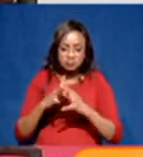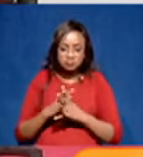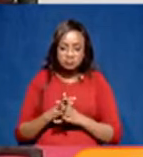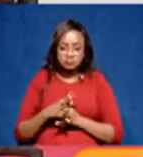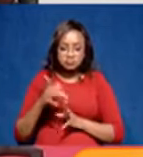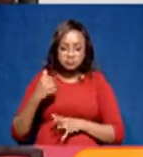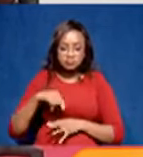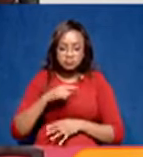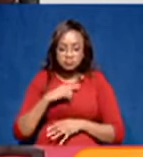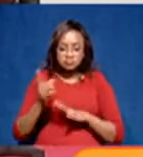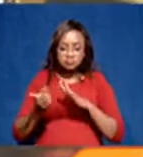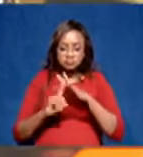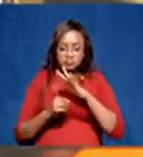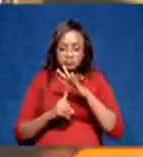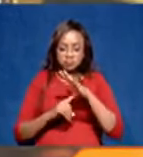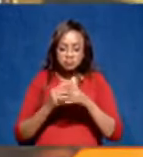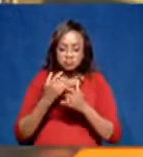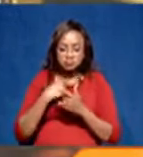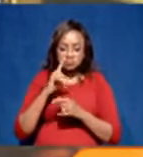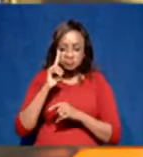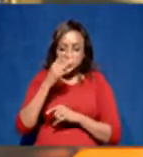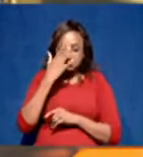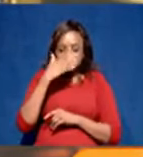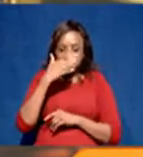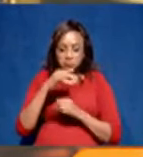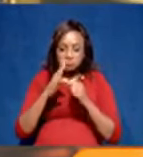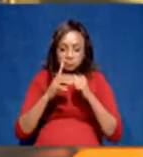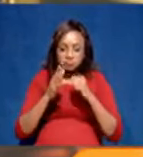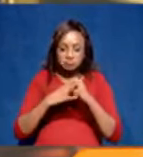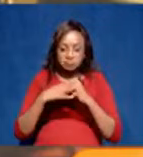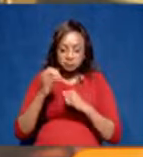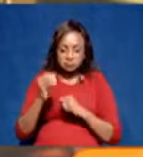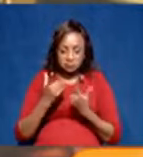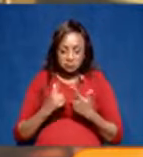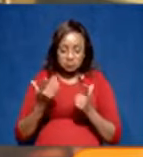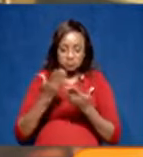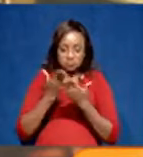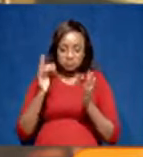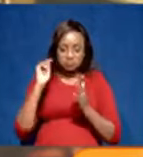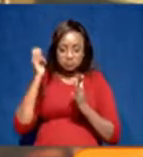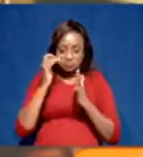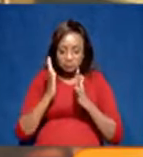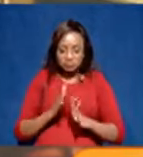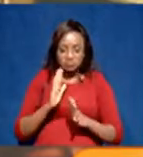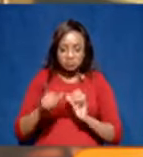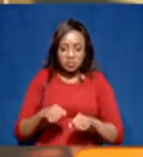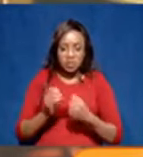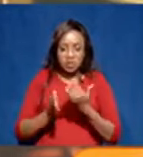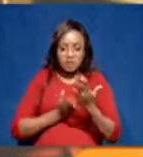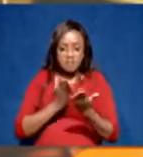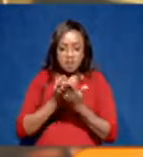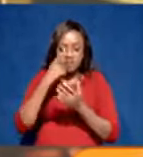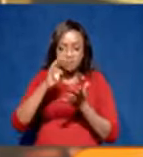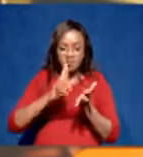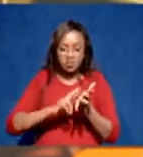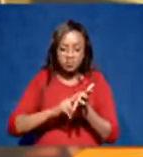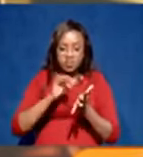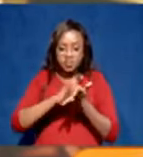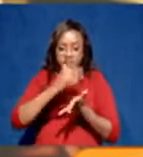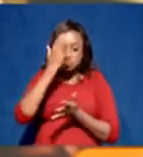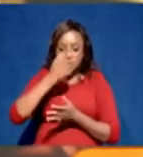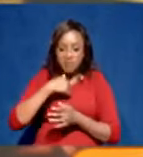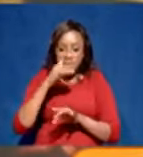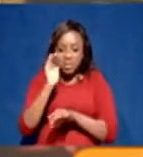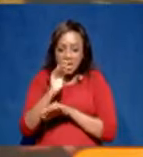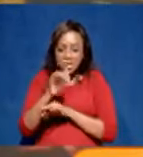ministry, there will be a window of 90 days to allow for Kenyans to apply for registration. Yes. And that's why I was asking the question.